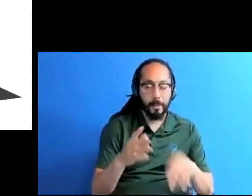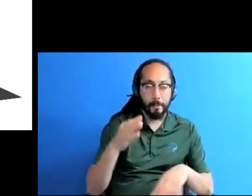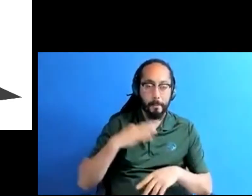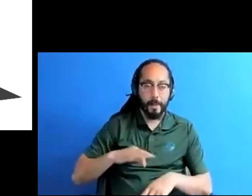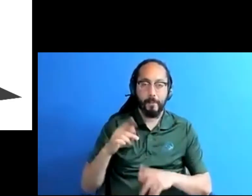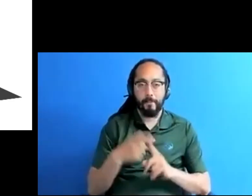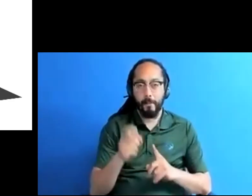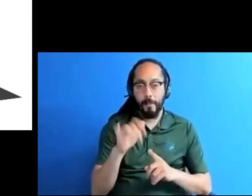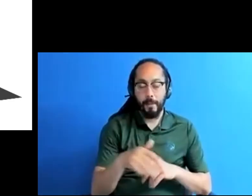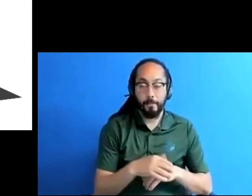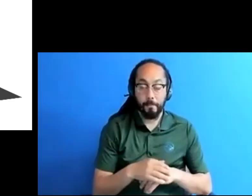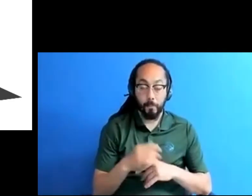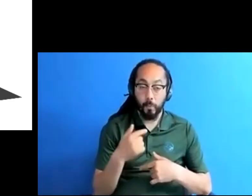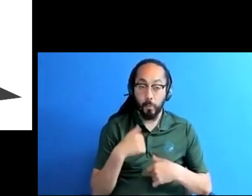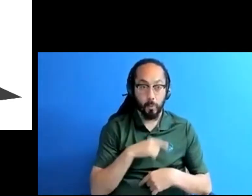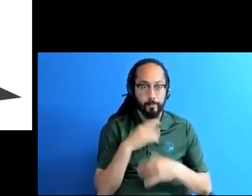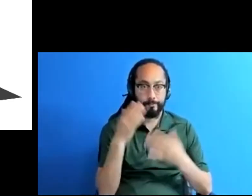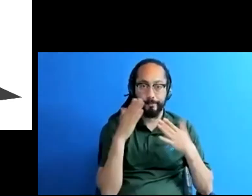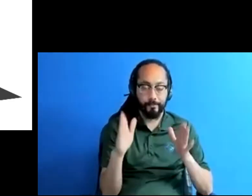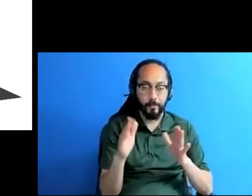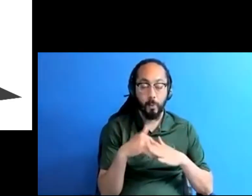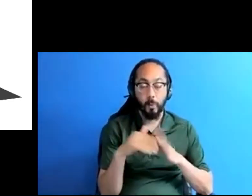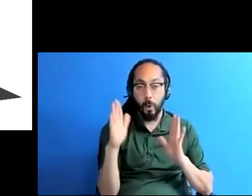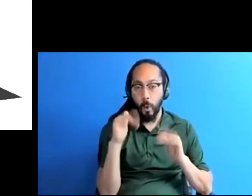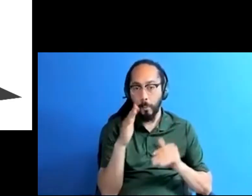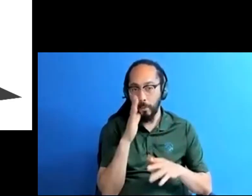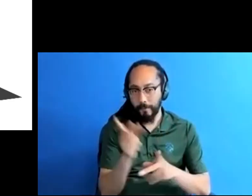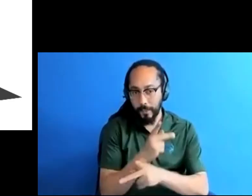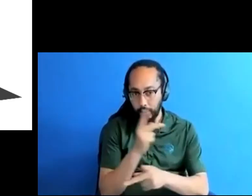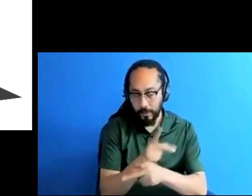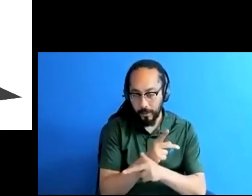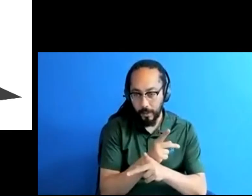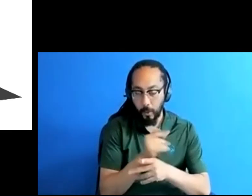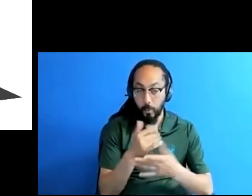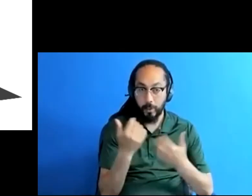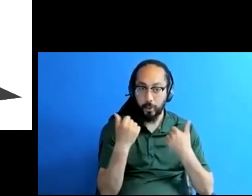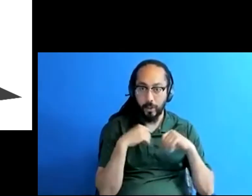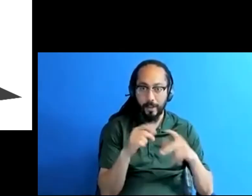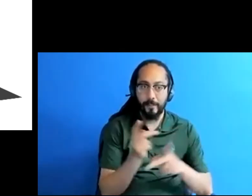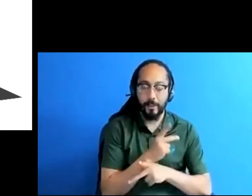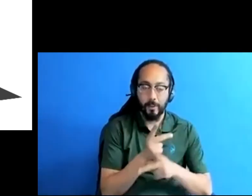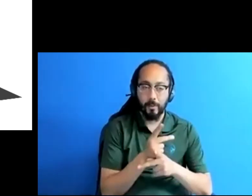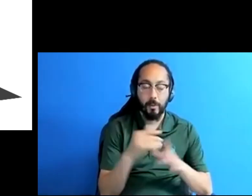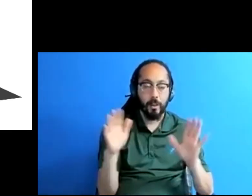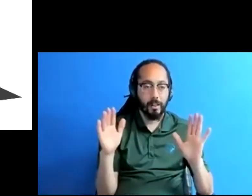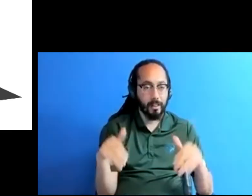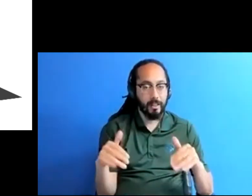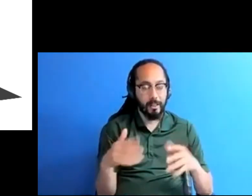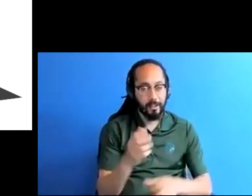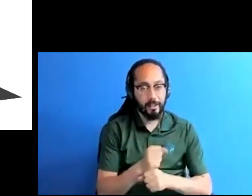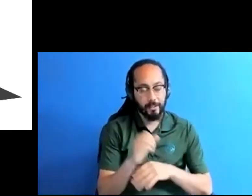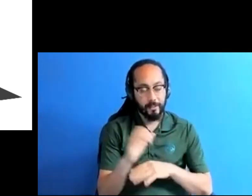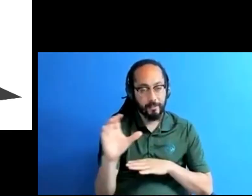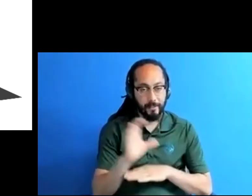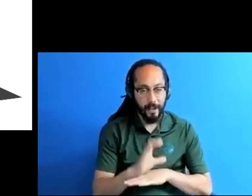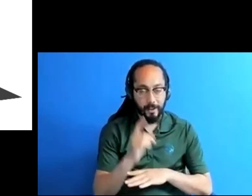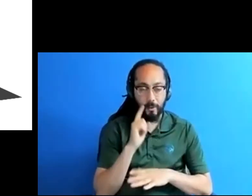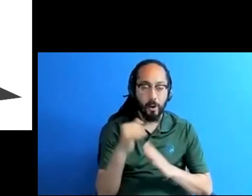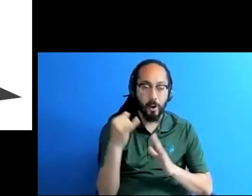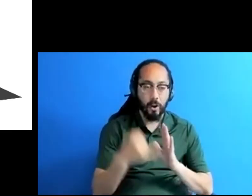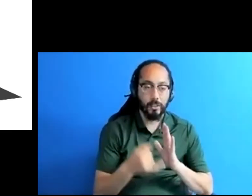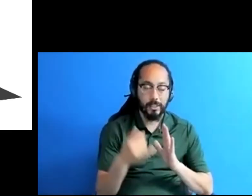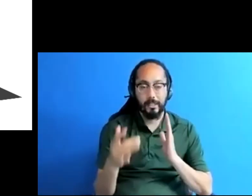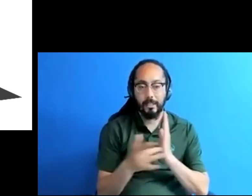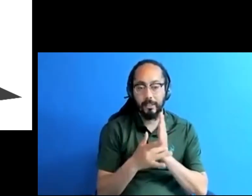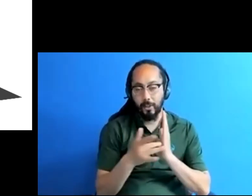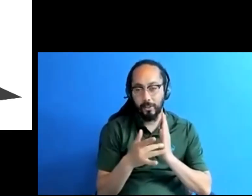We don't know. We hope to figure it out. We're certainly trying. We didn't get the funding for Arts and Culture Technology Trust, so we're stepping